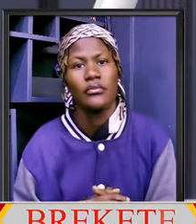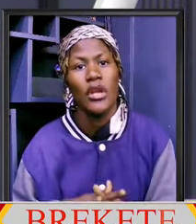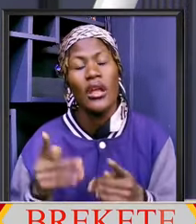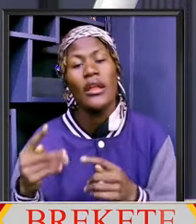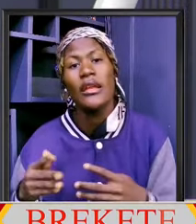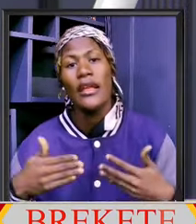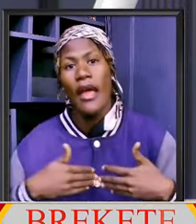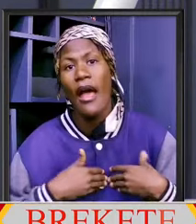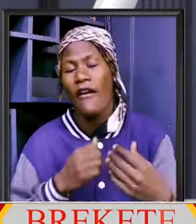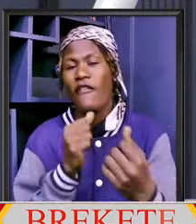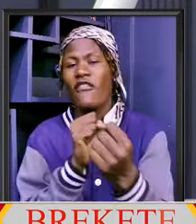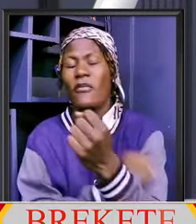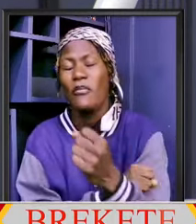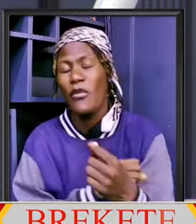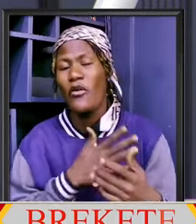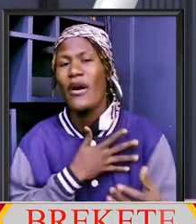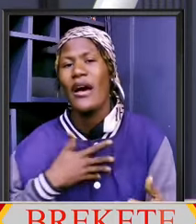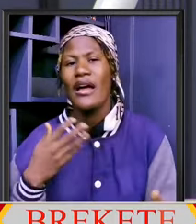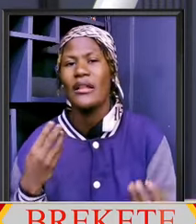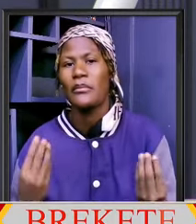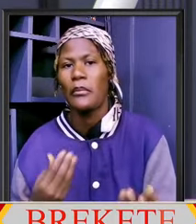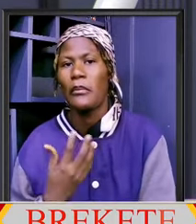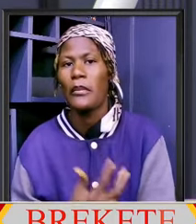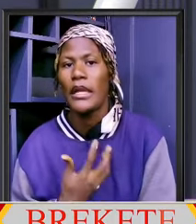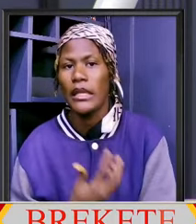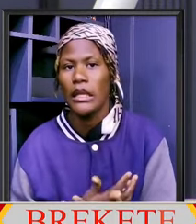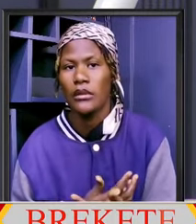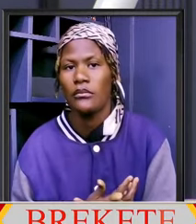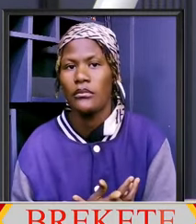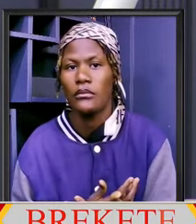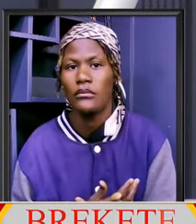They have power, they have money.